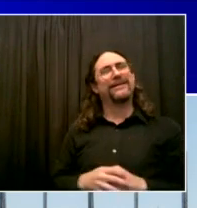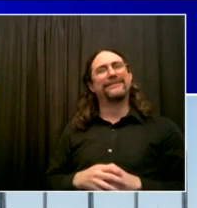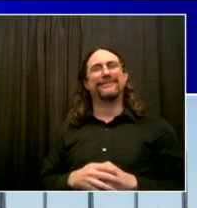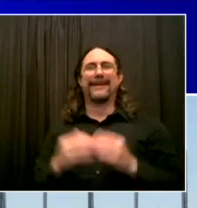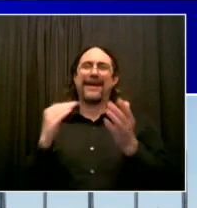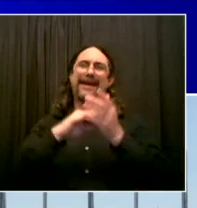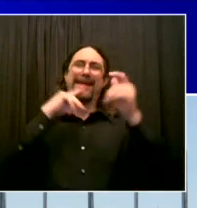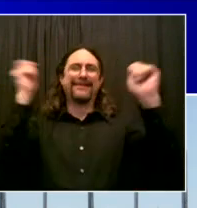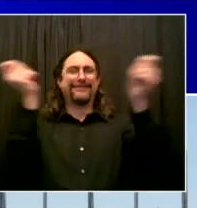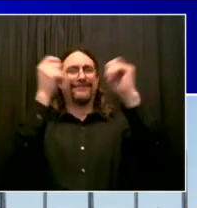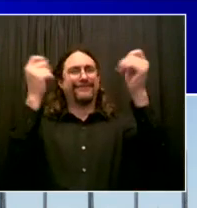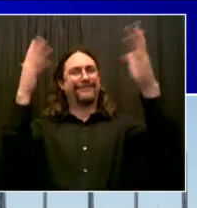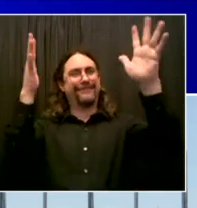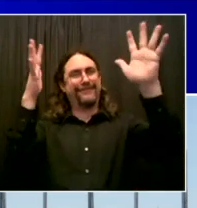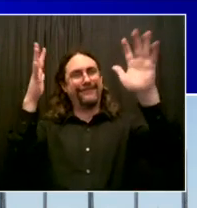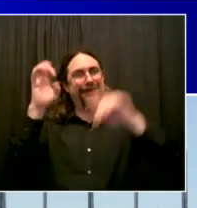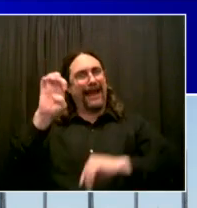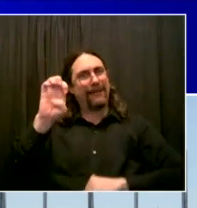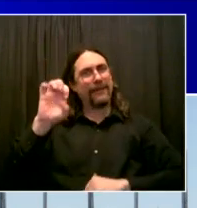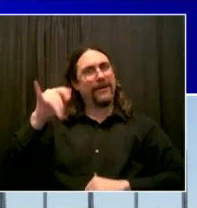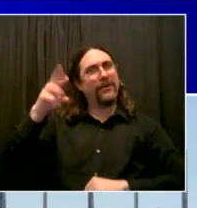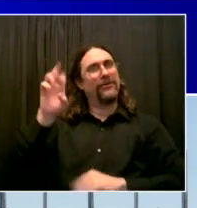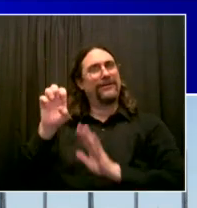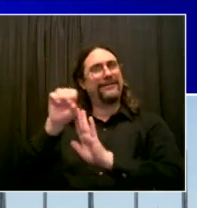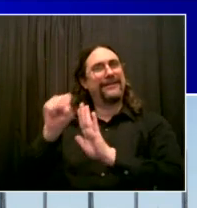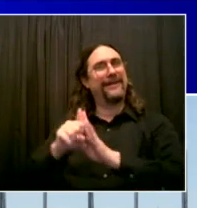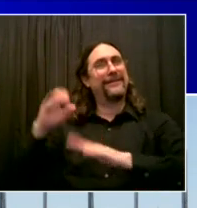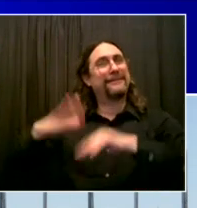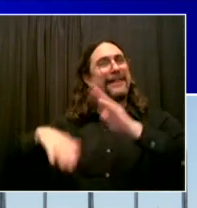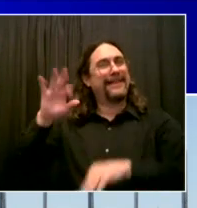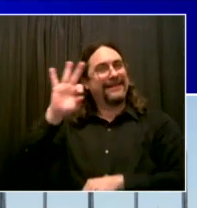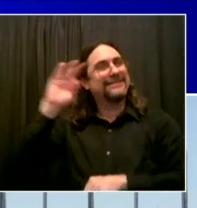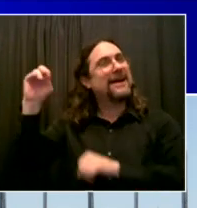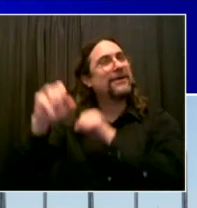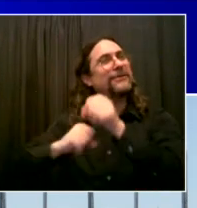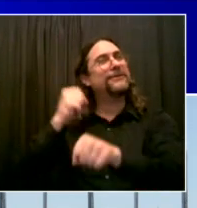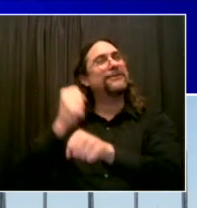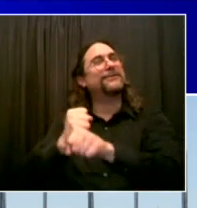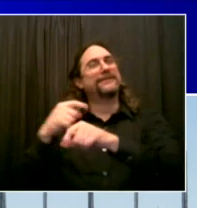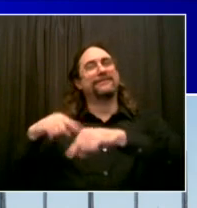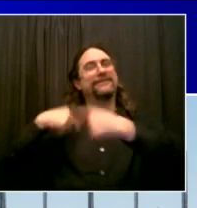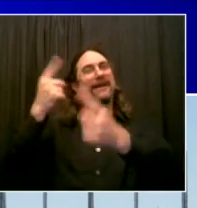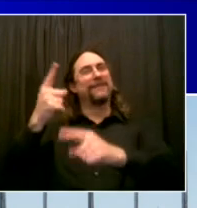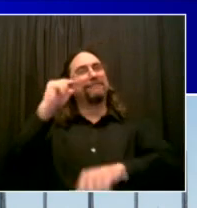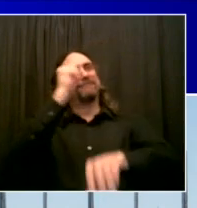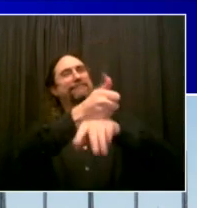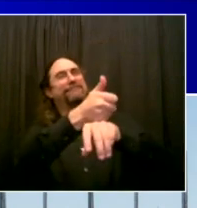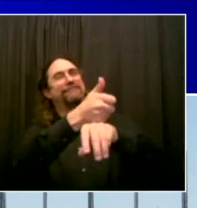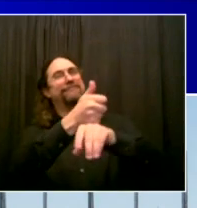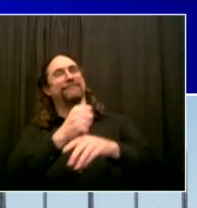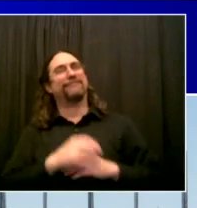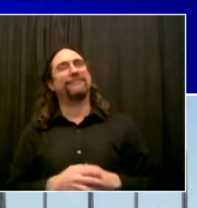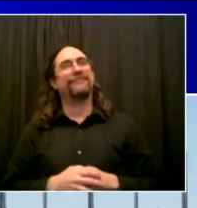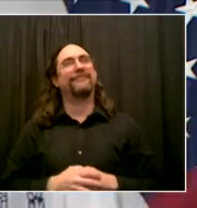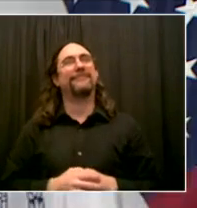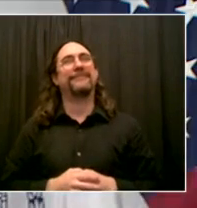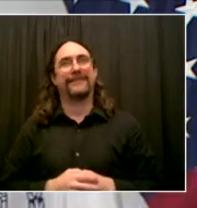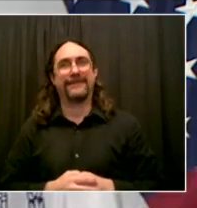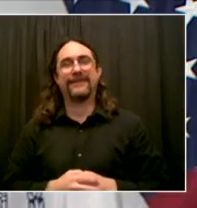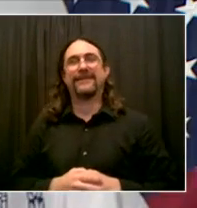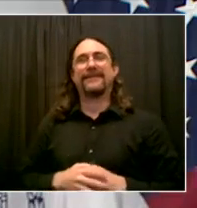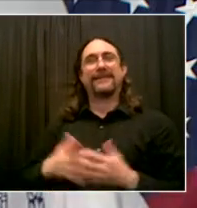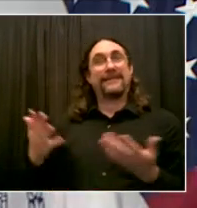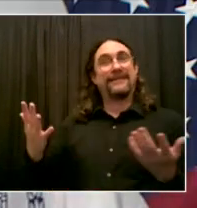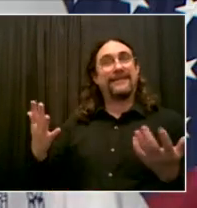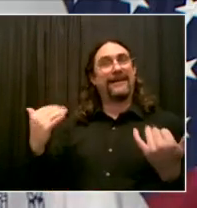Building. Now, we're in the month of May. Time is flying. We are in the month of May, and May